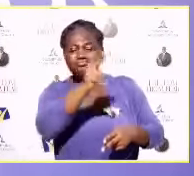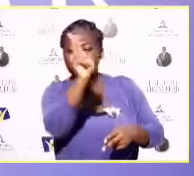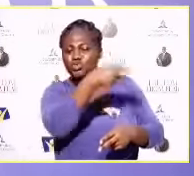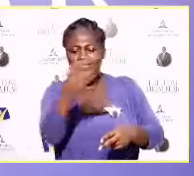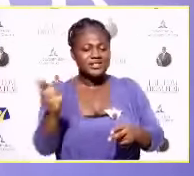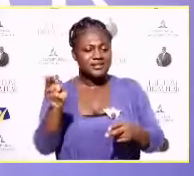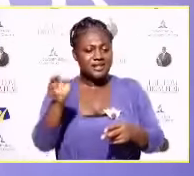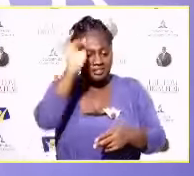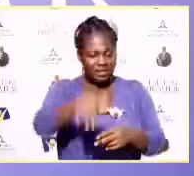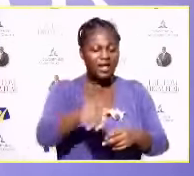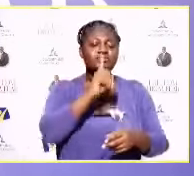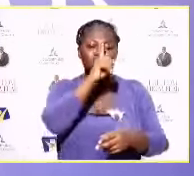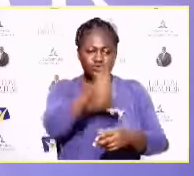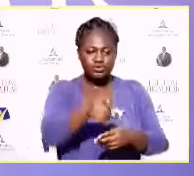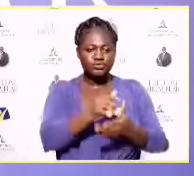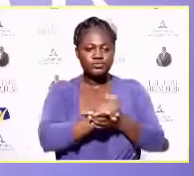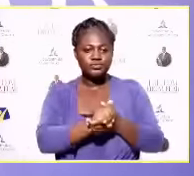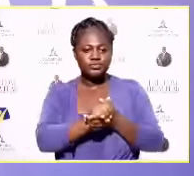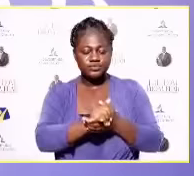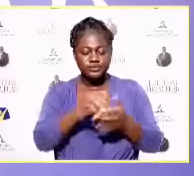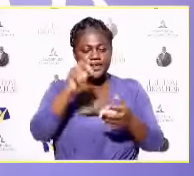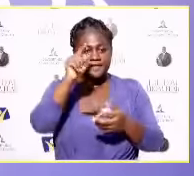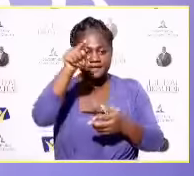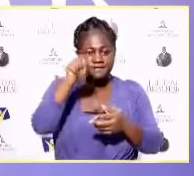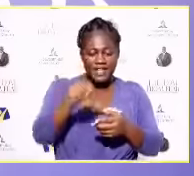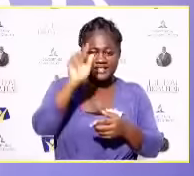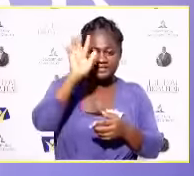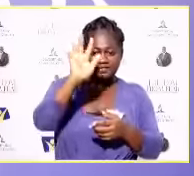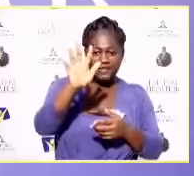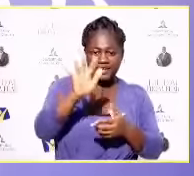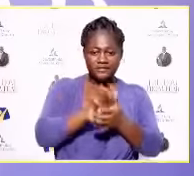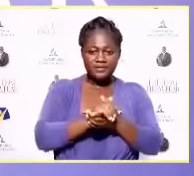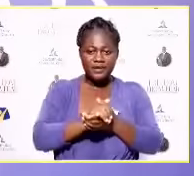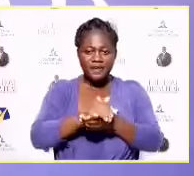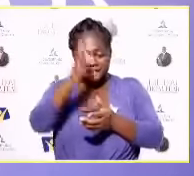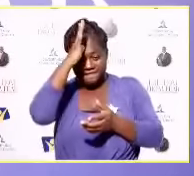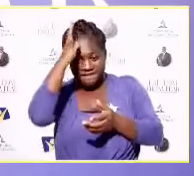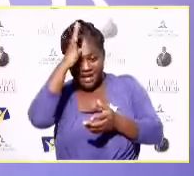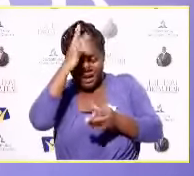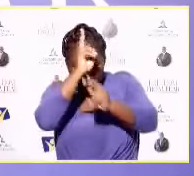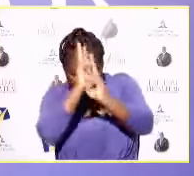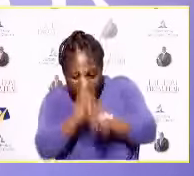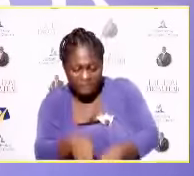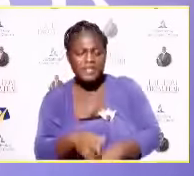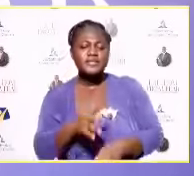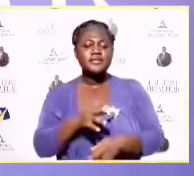That's truth. Skip 4, go to 5. Honor thy father and thy mother.